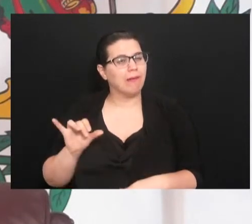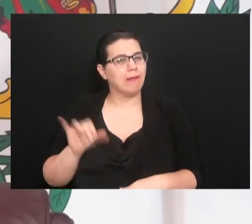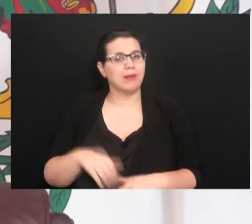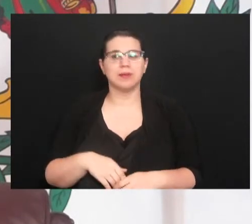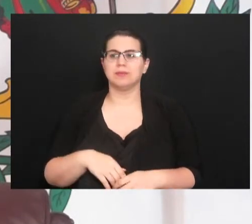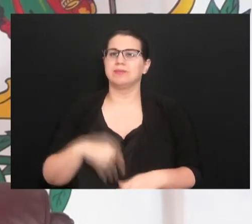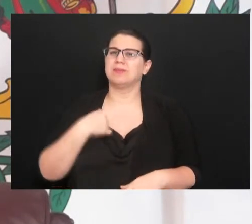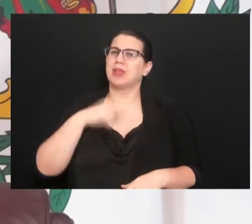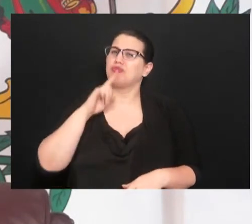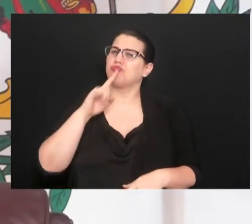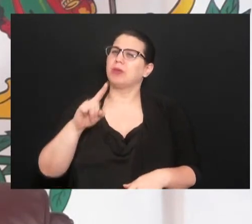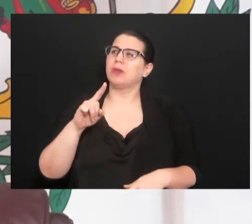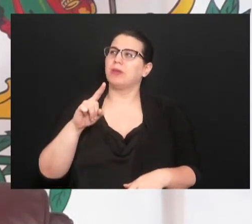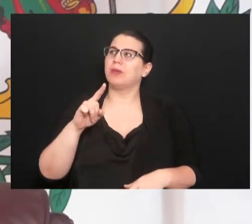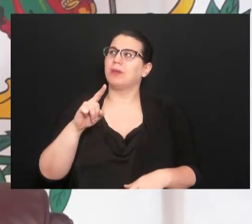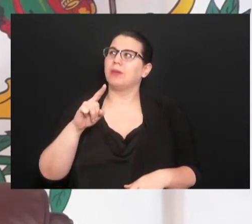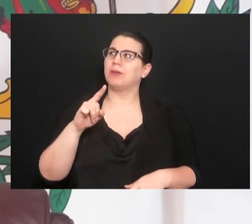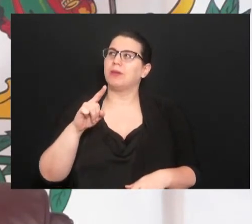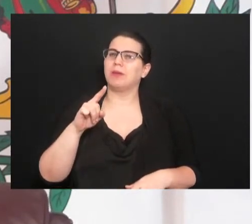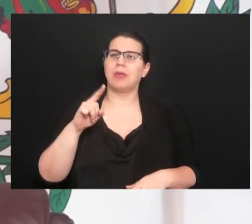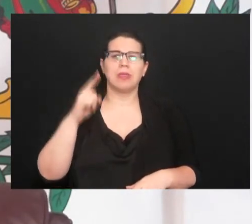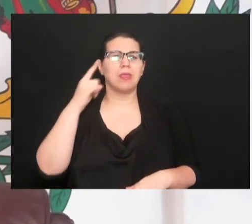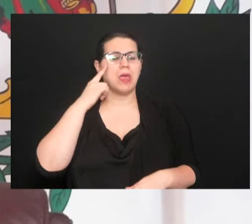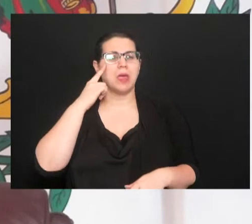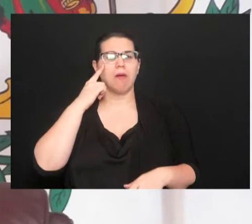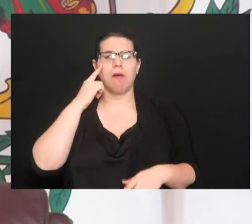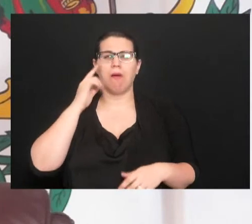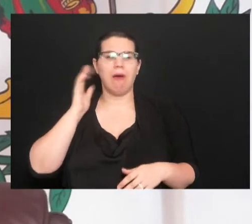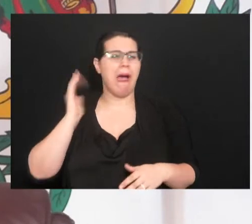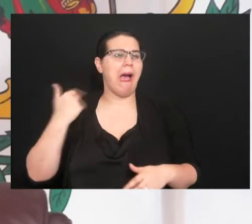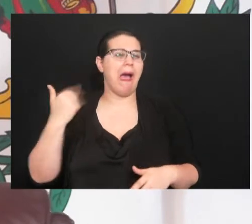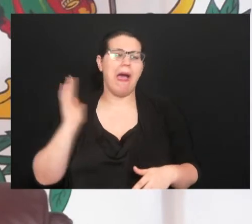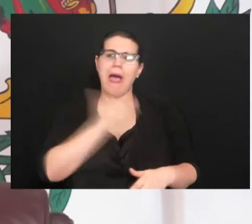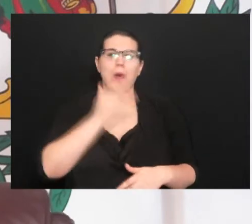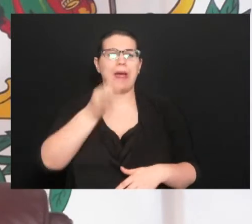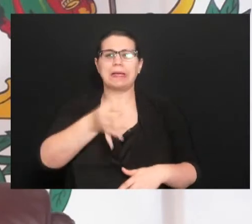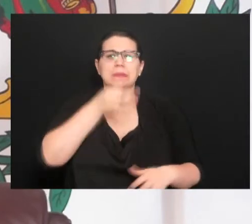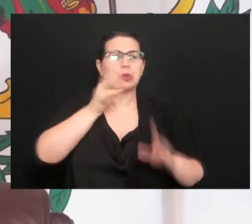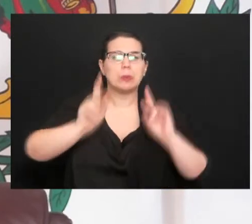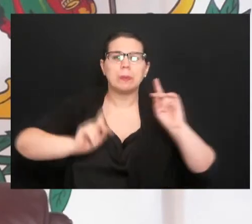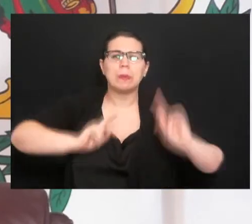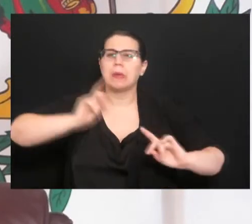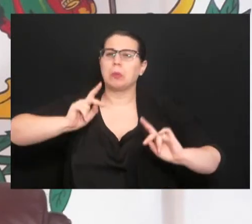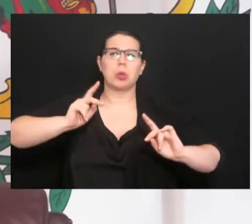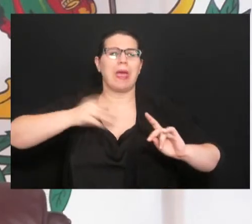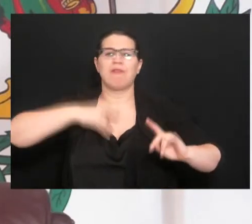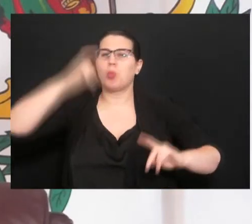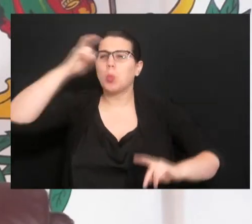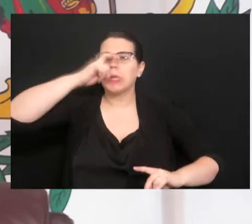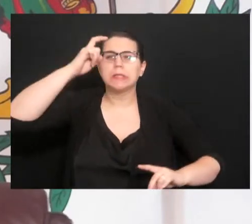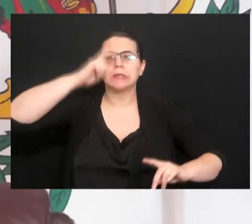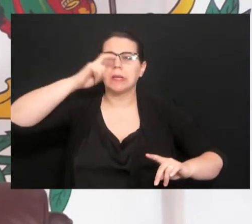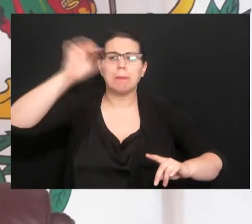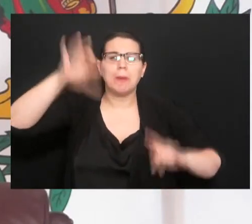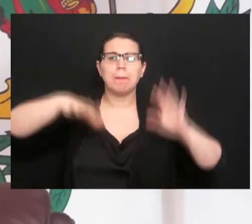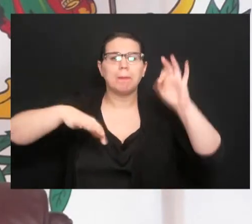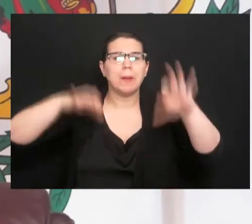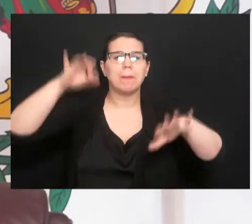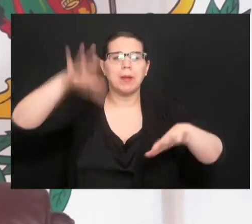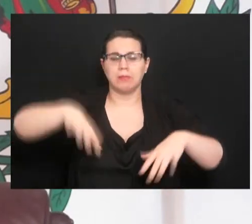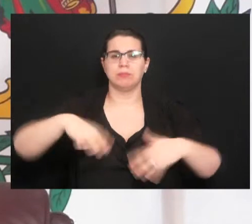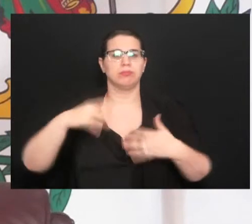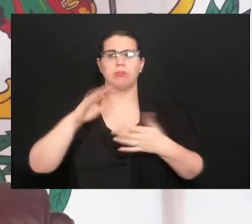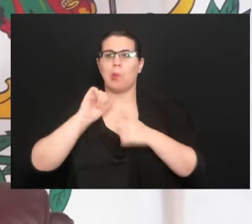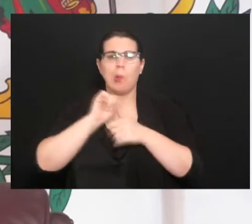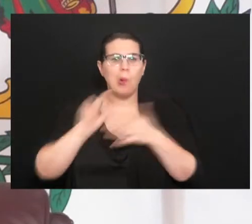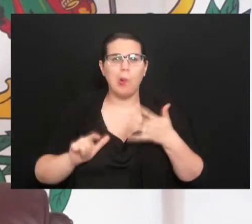there's words of wisdom from all the experts that we have, whether it be Dr. Marsh or Dr. Amjad or Secretary Crouch or